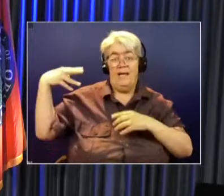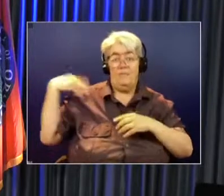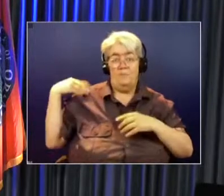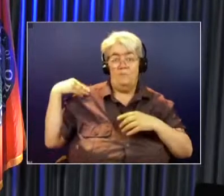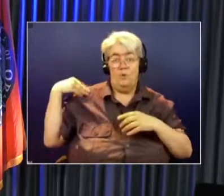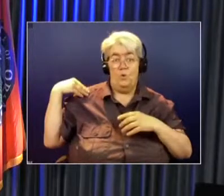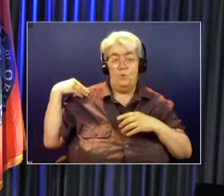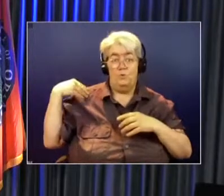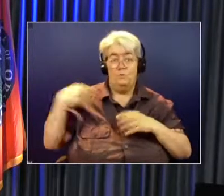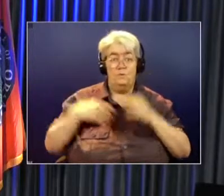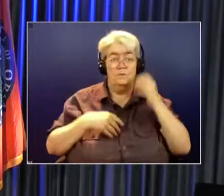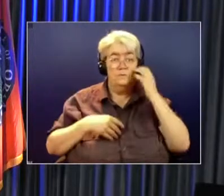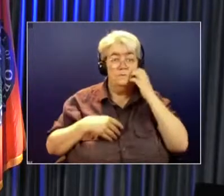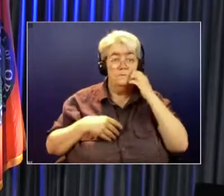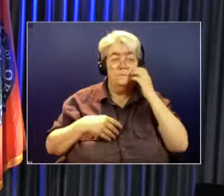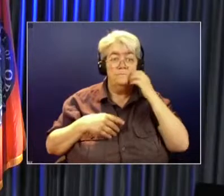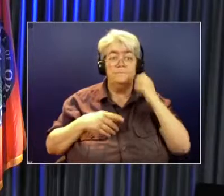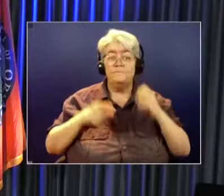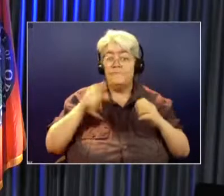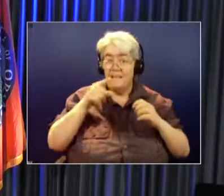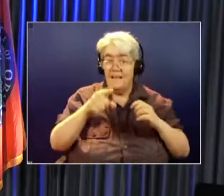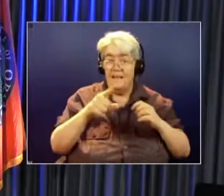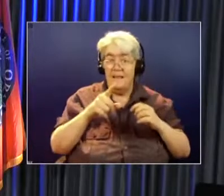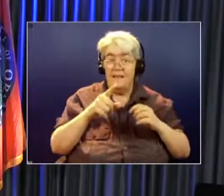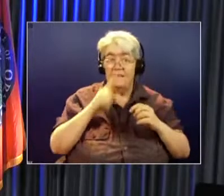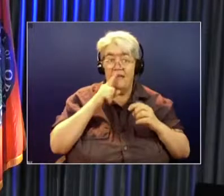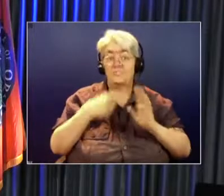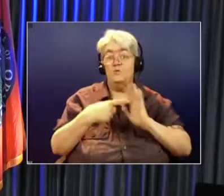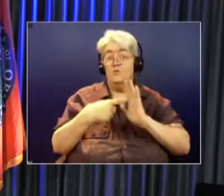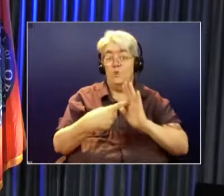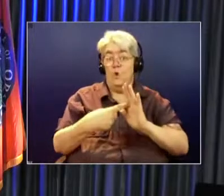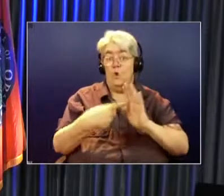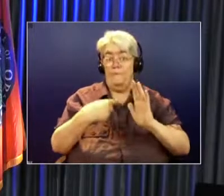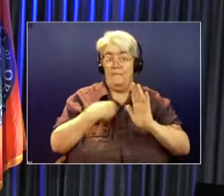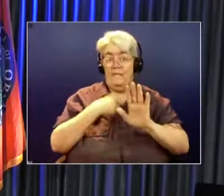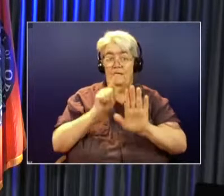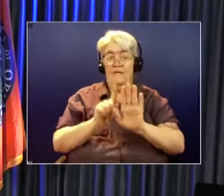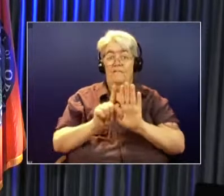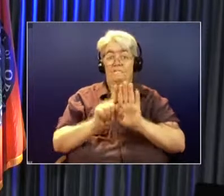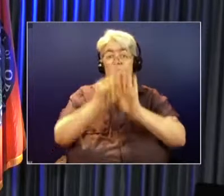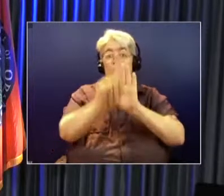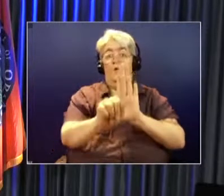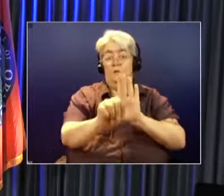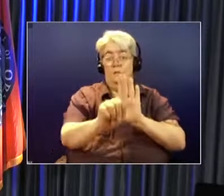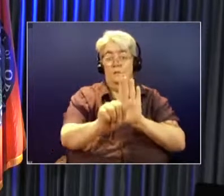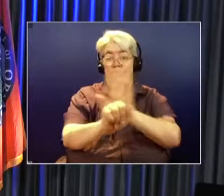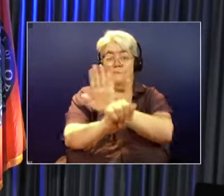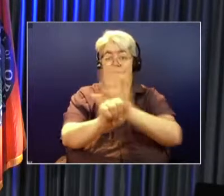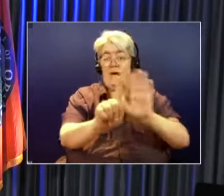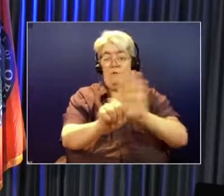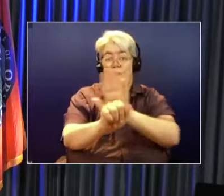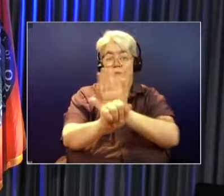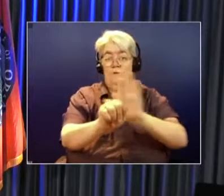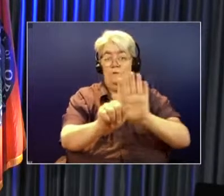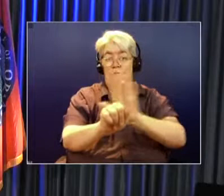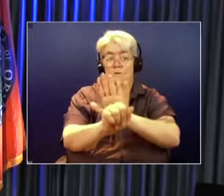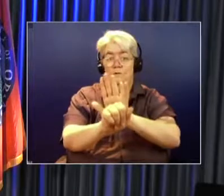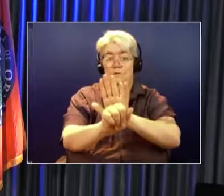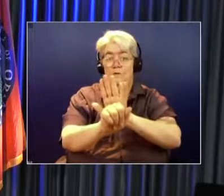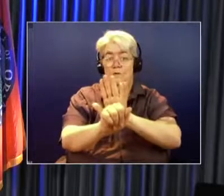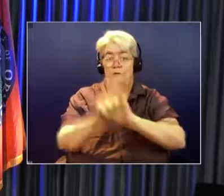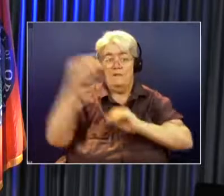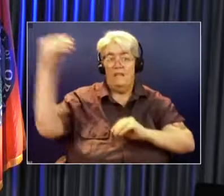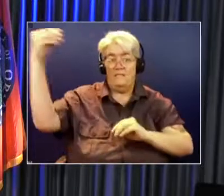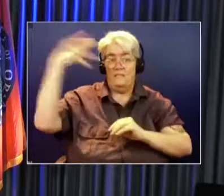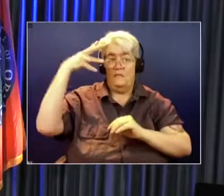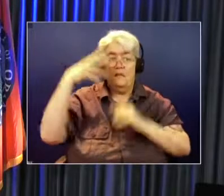shoulders. That's to separate me from the background. Okay, so that's what's happening with that light.